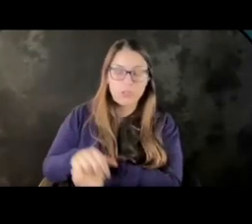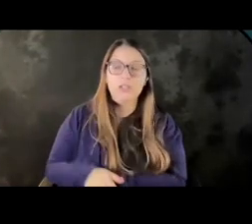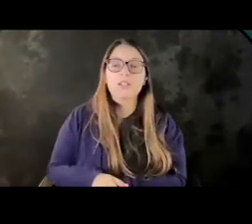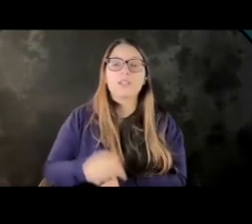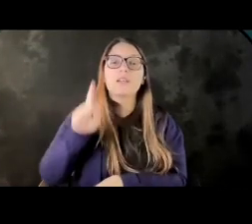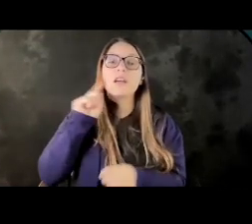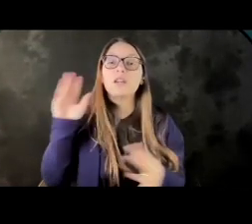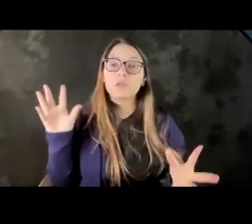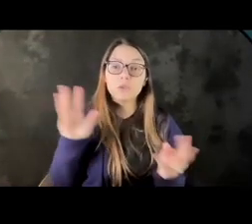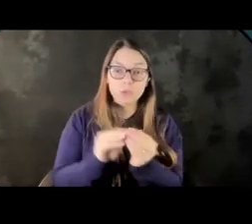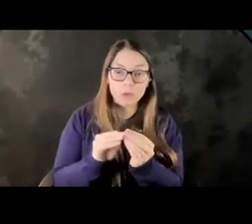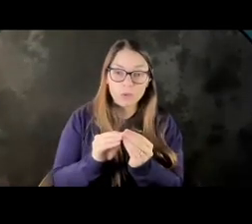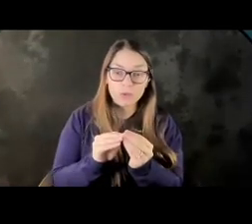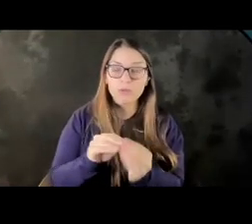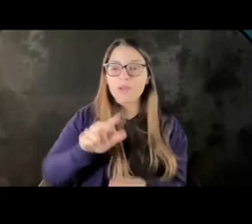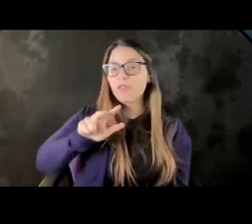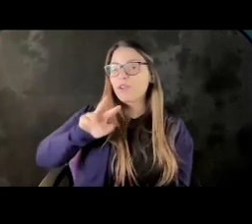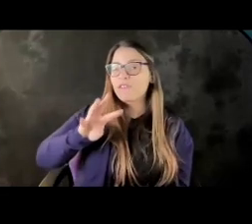for a total of